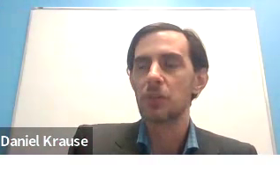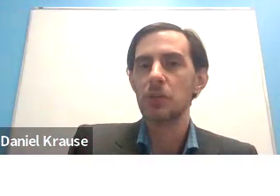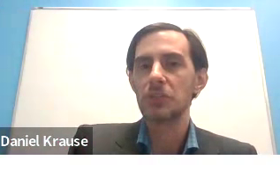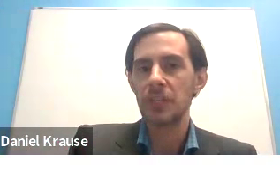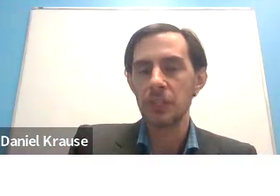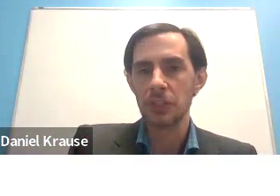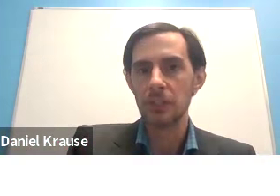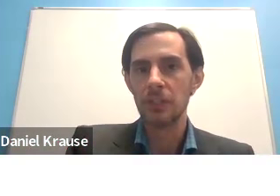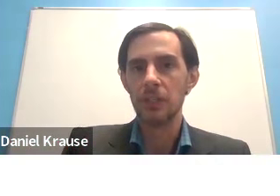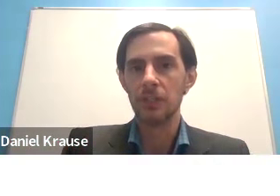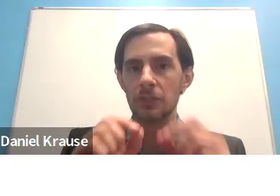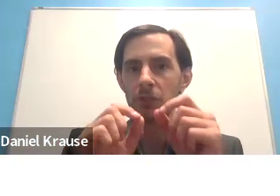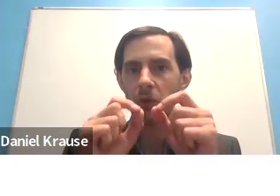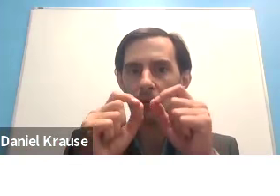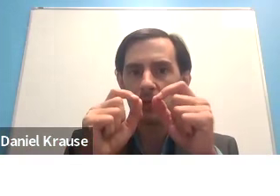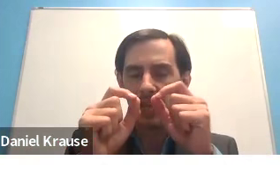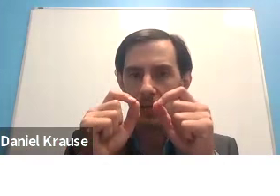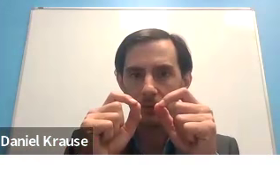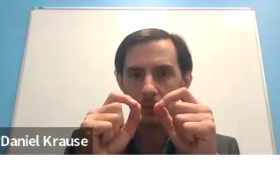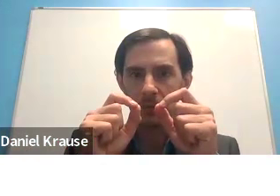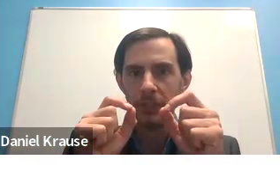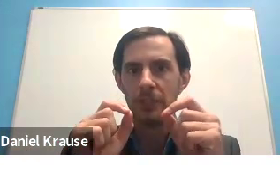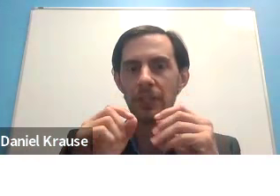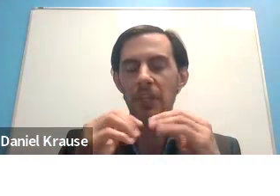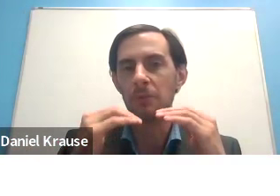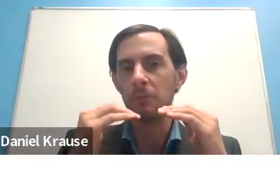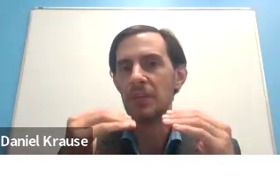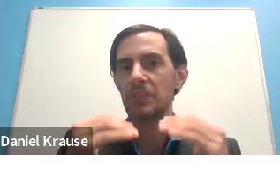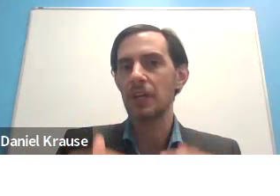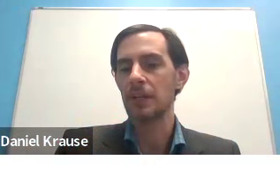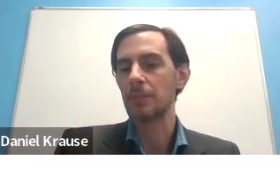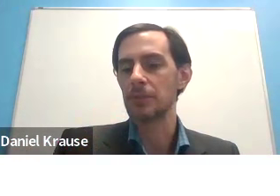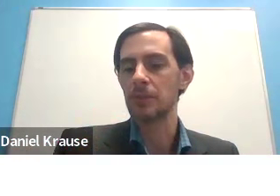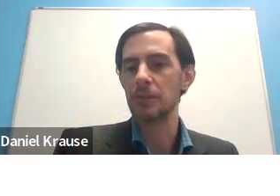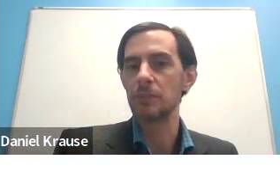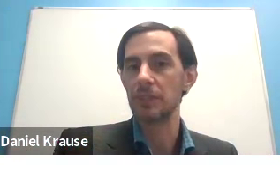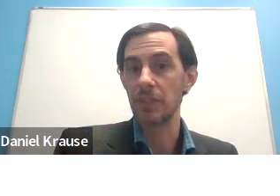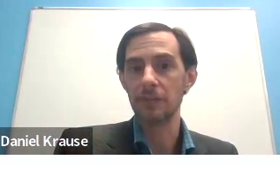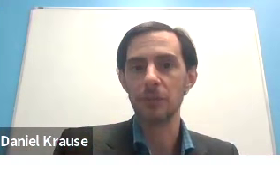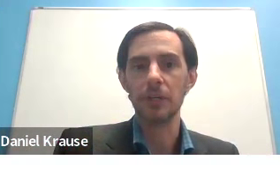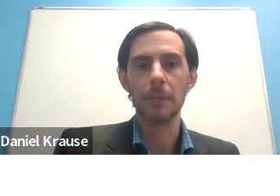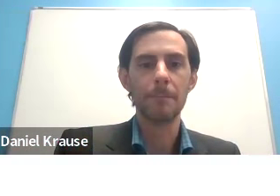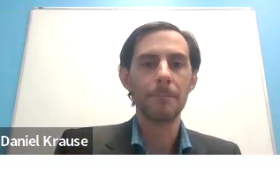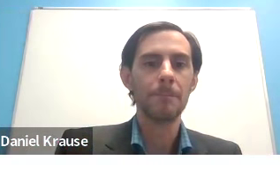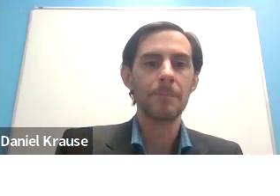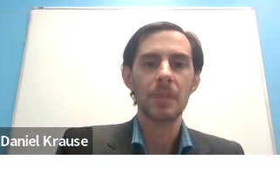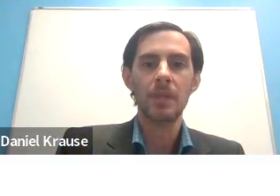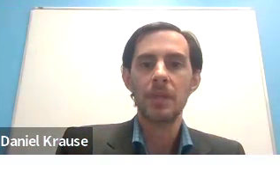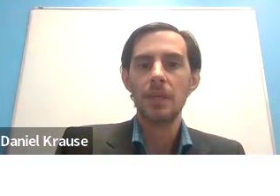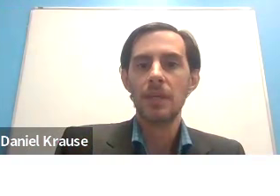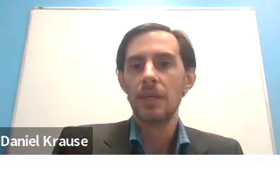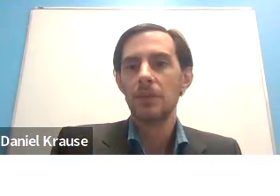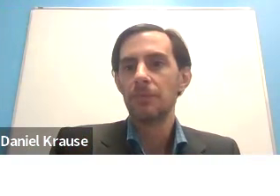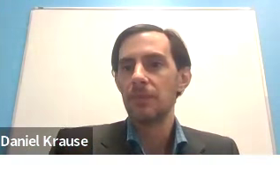they'll be so stingy and so careful that they miss out on opportunities to make their lives better.